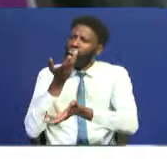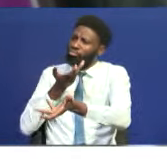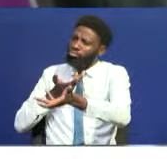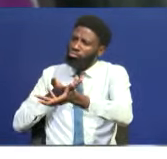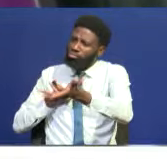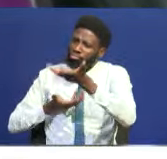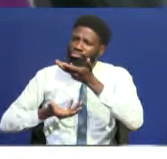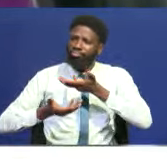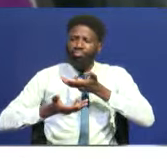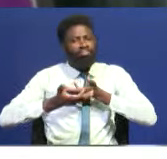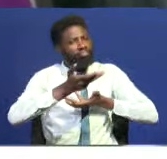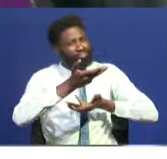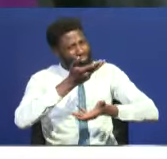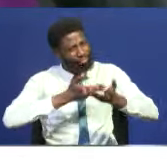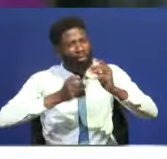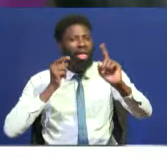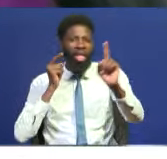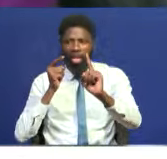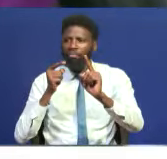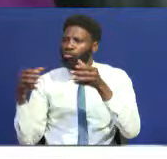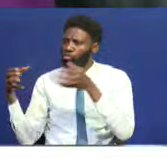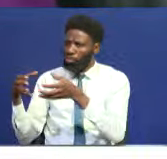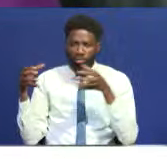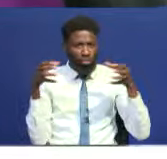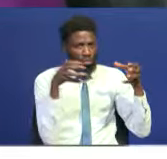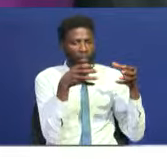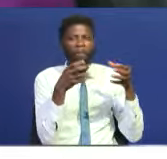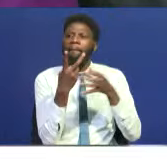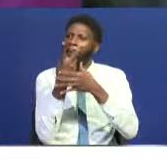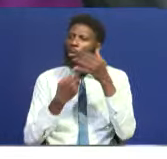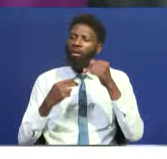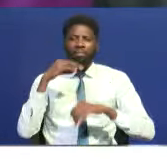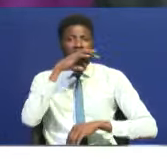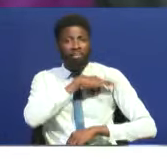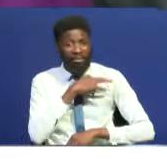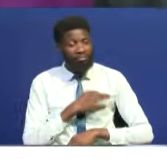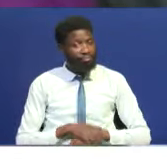enhance mutual benefit and shared interests,